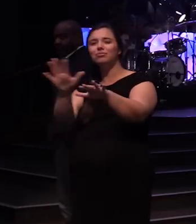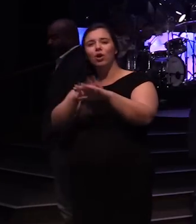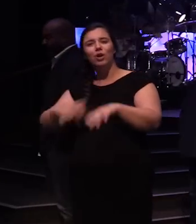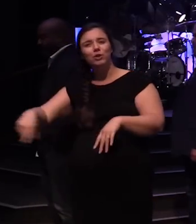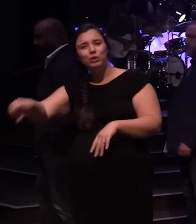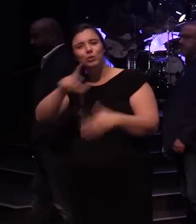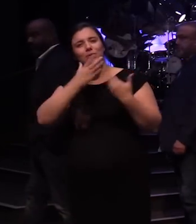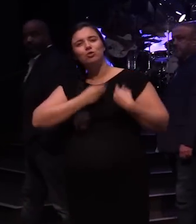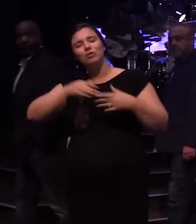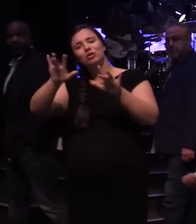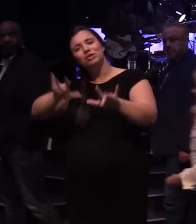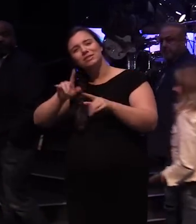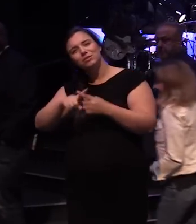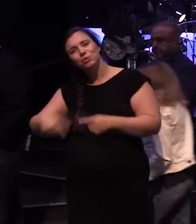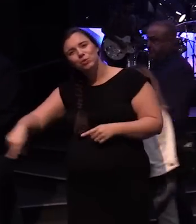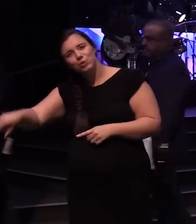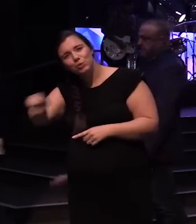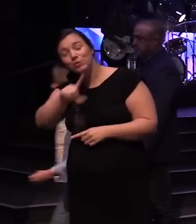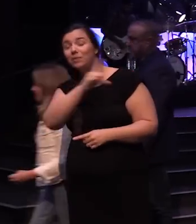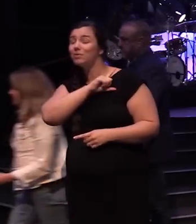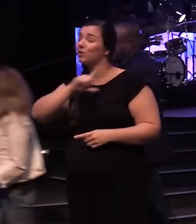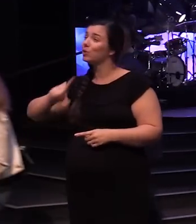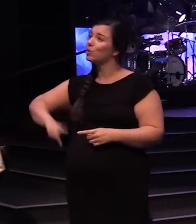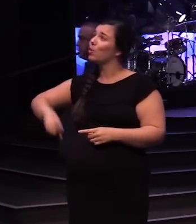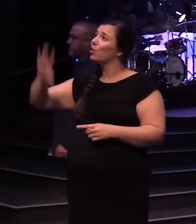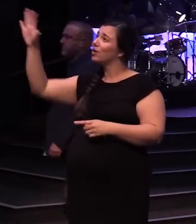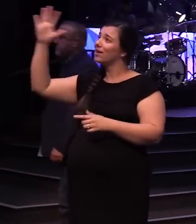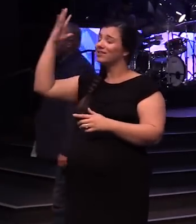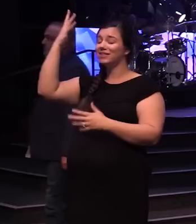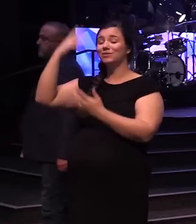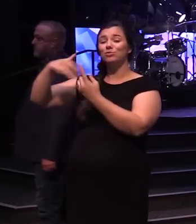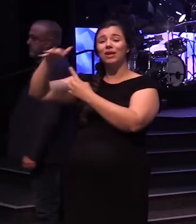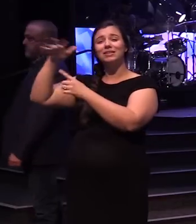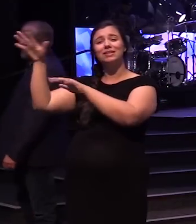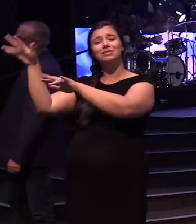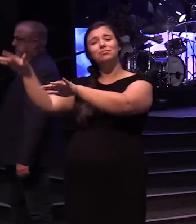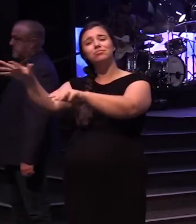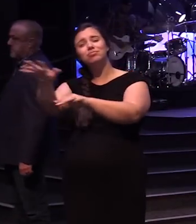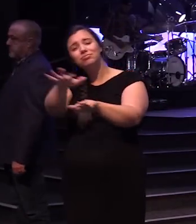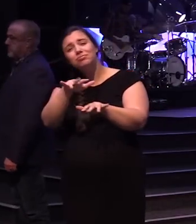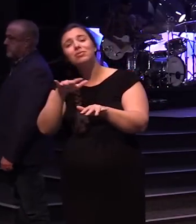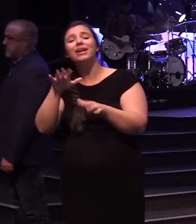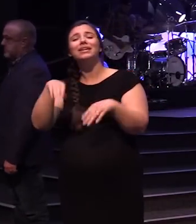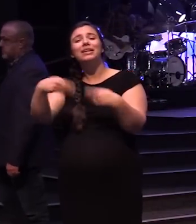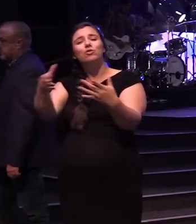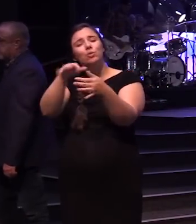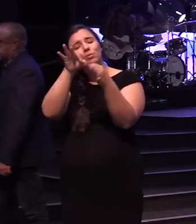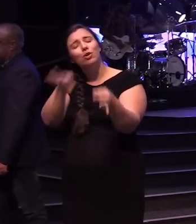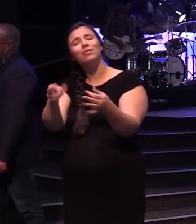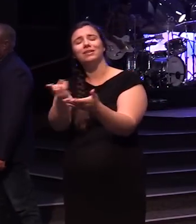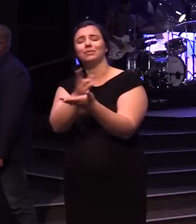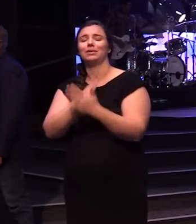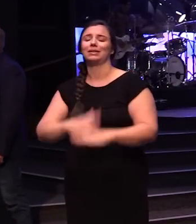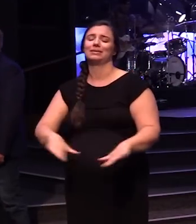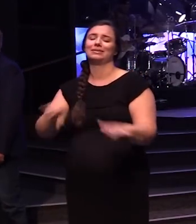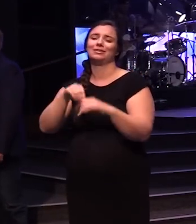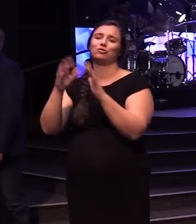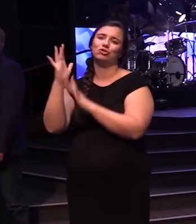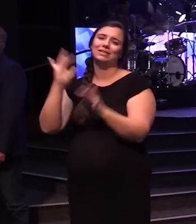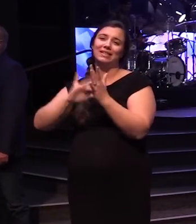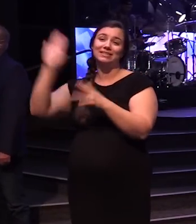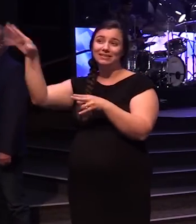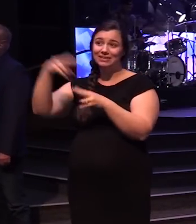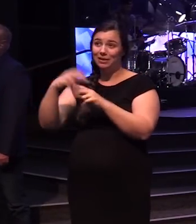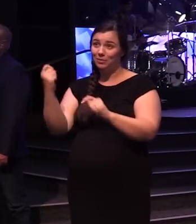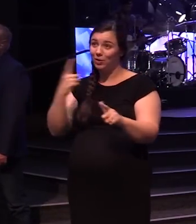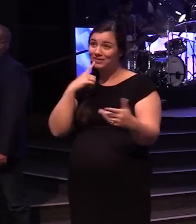and be gracious to you. May the Lord lift up His countenance upon you and give you perfect peace. In Jesus' name, and